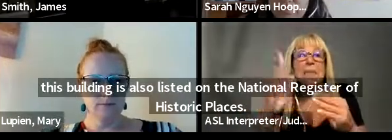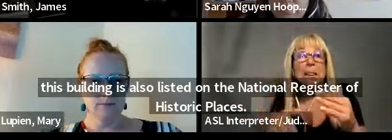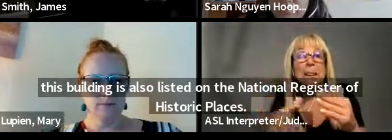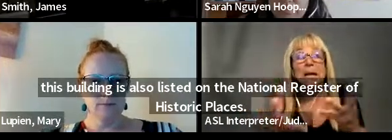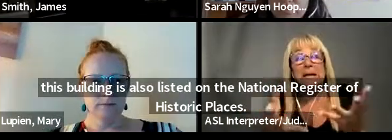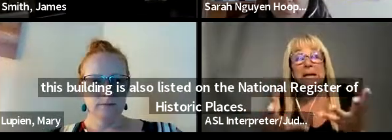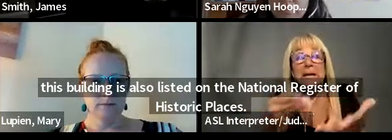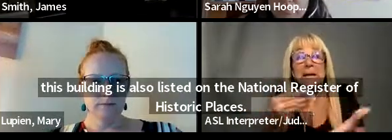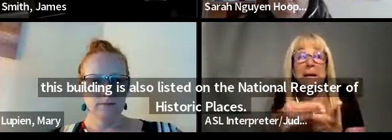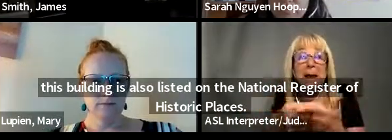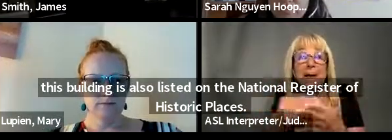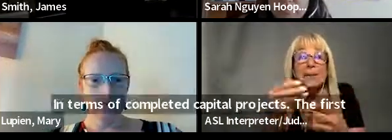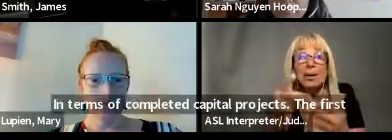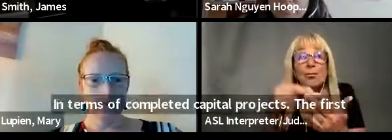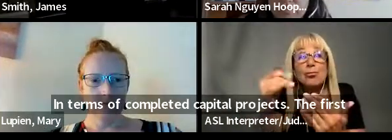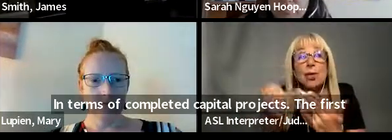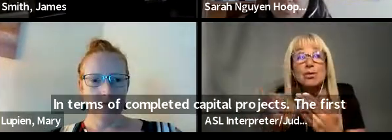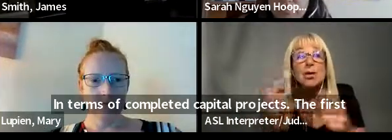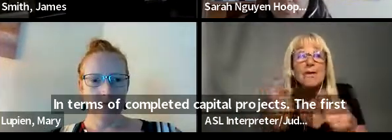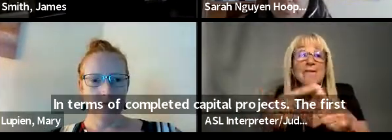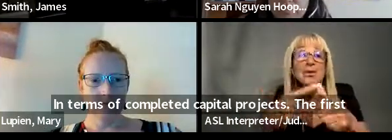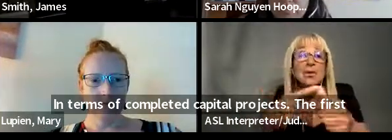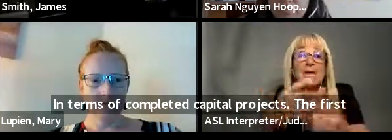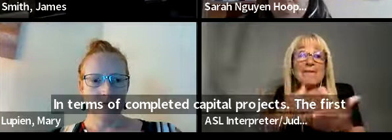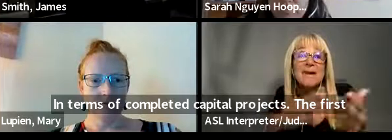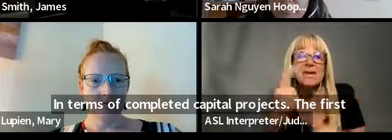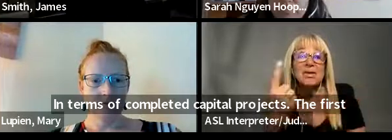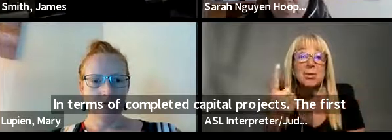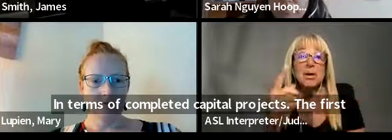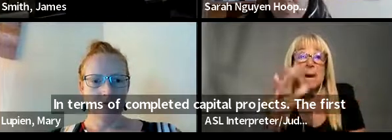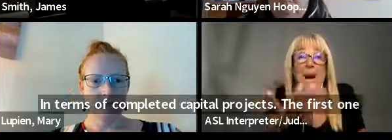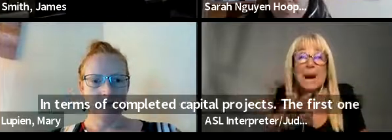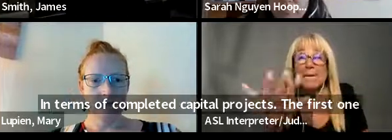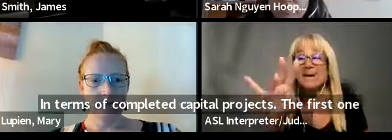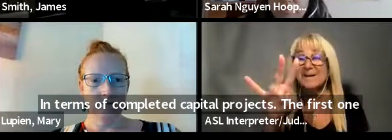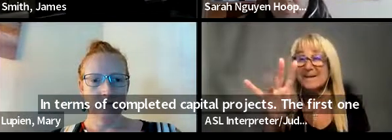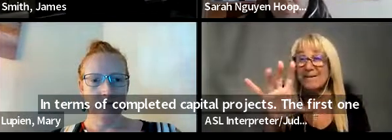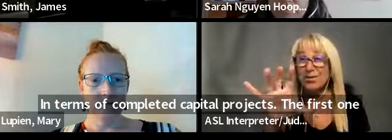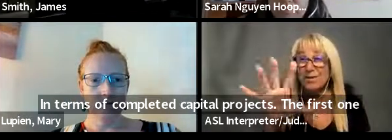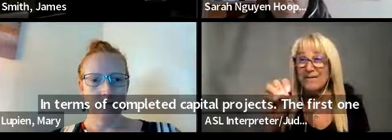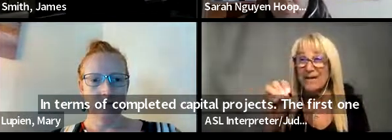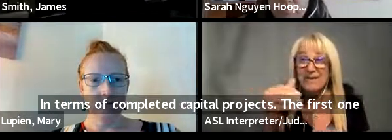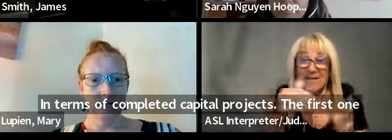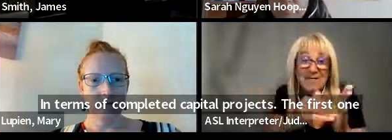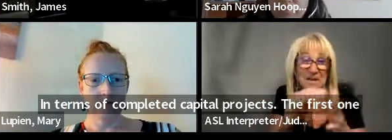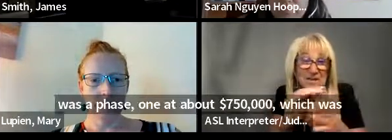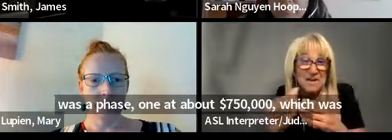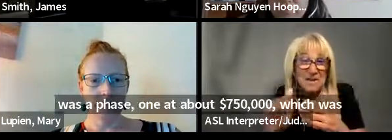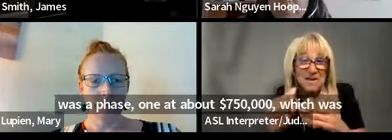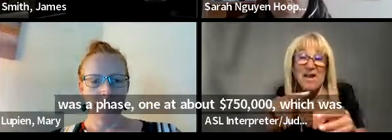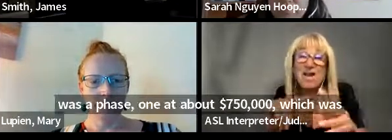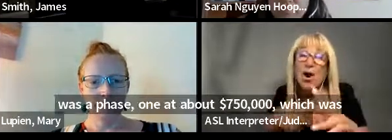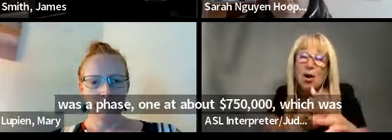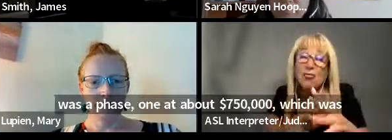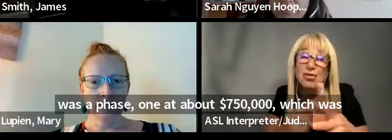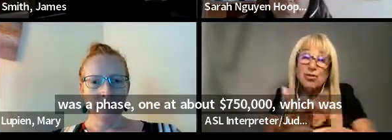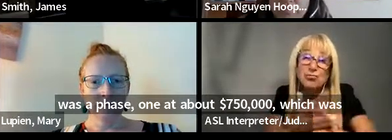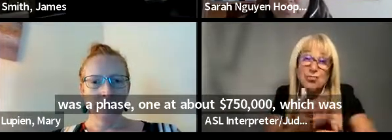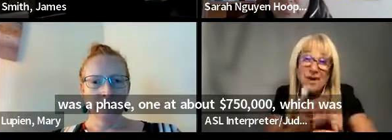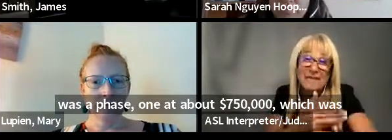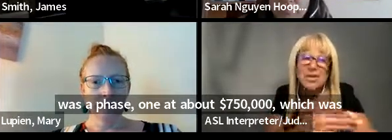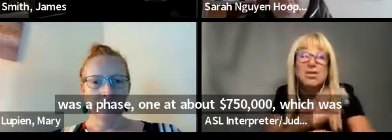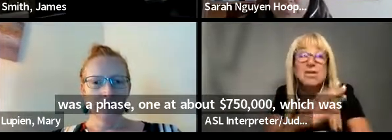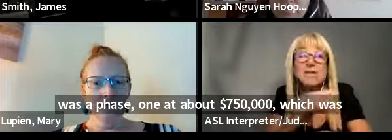projects, the first one was a phase one at about $750,000, which was initial renovations and the